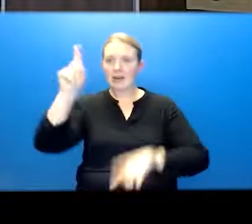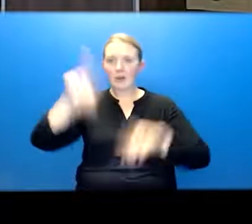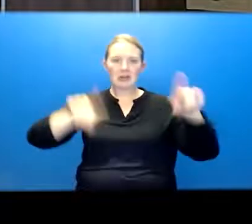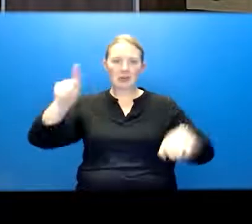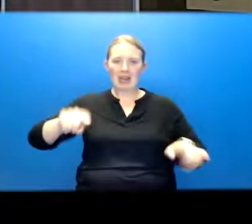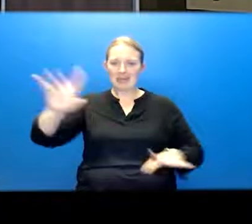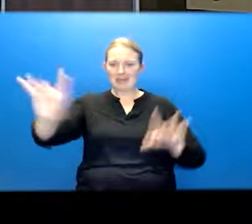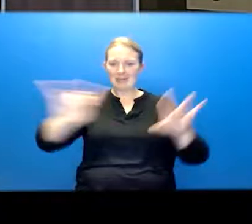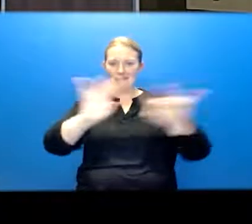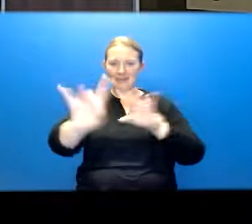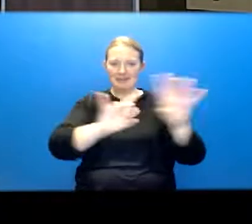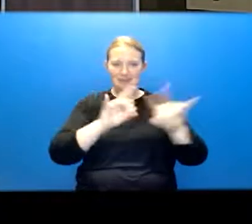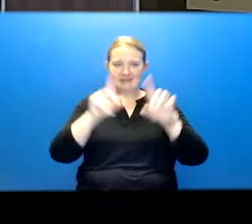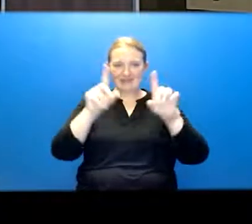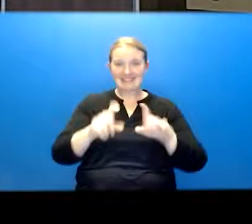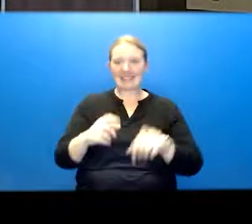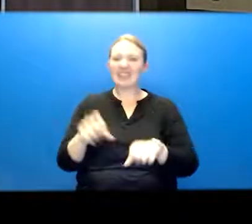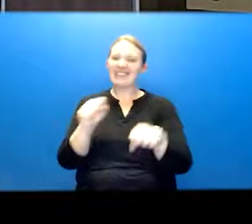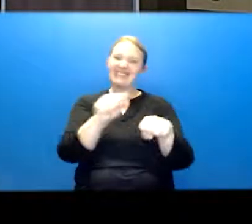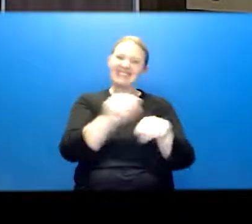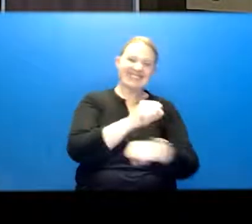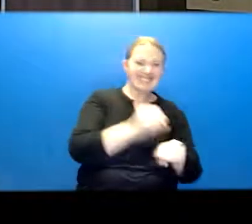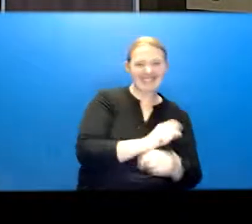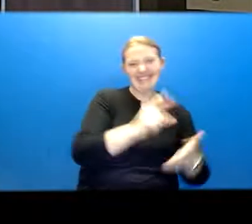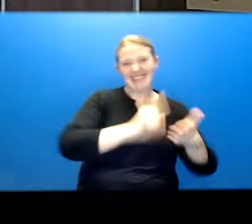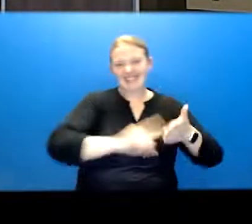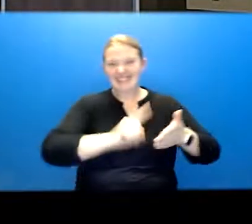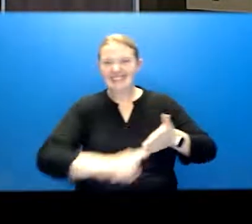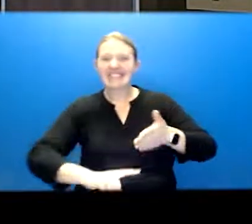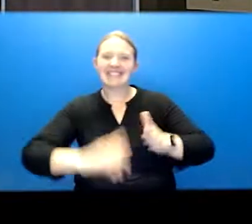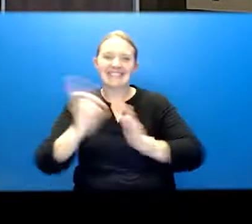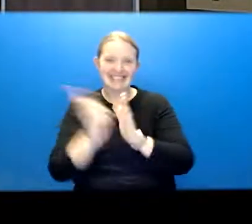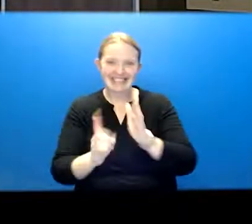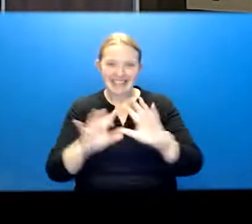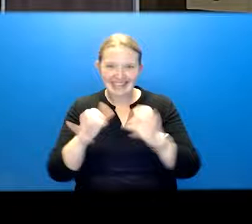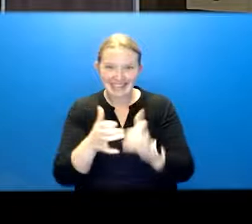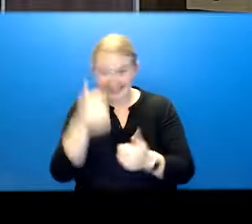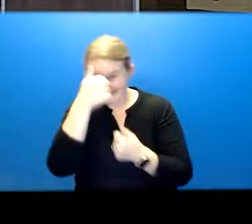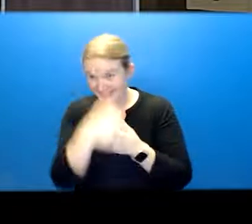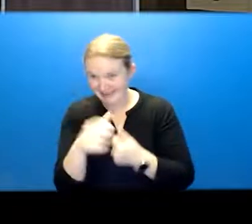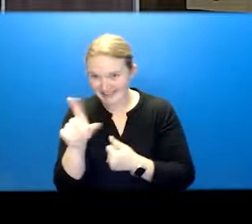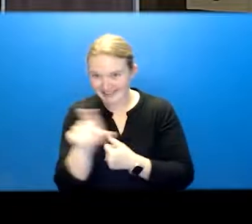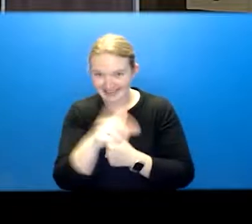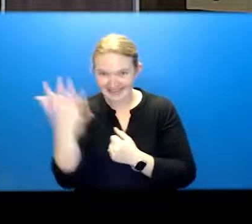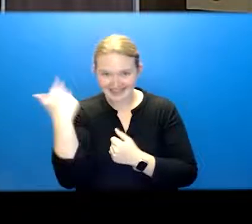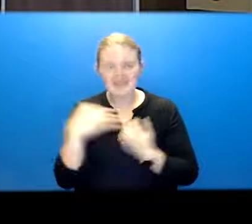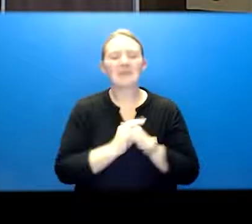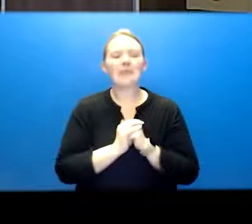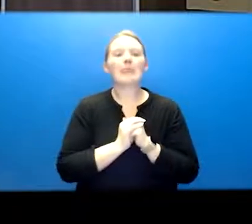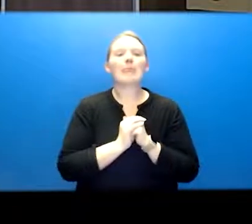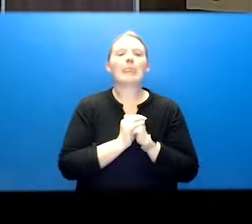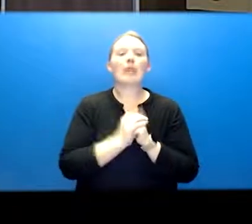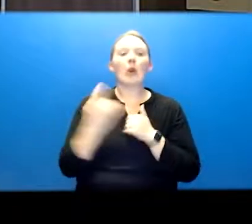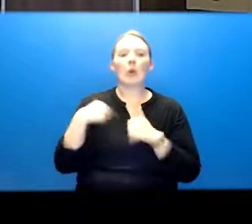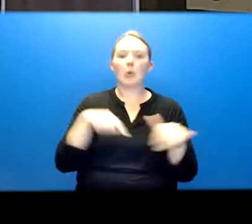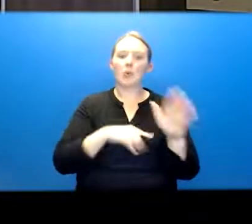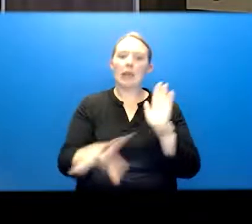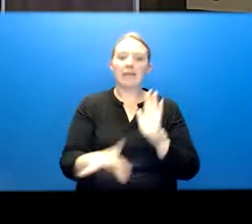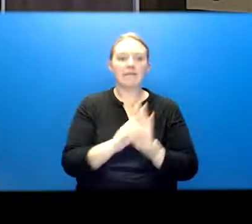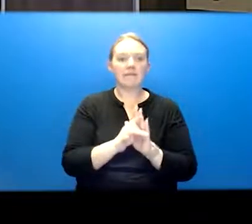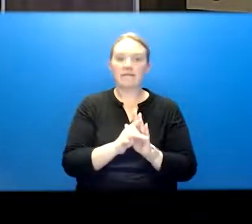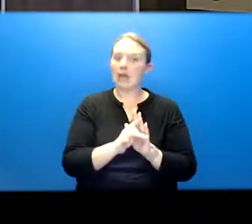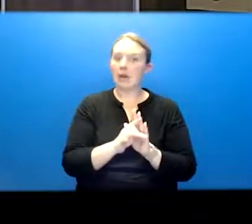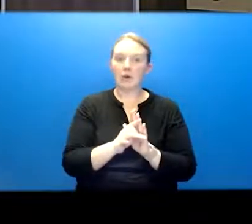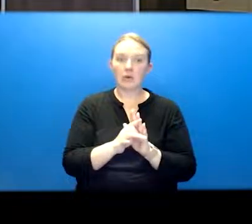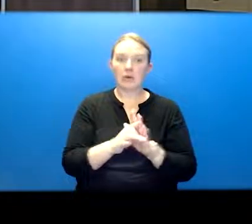to statistics and research design methods classes, is that we found extremely low